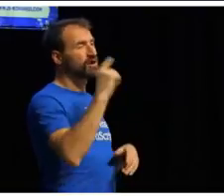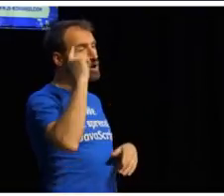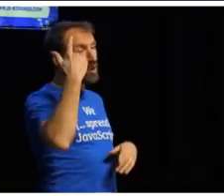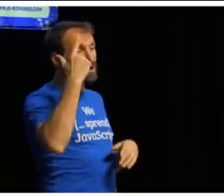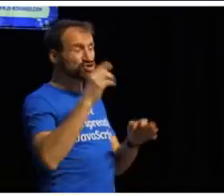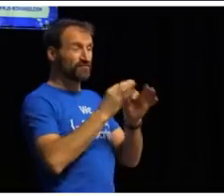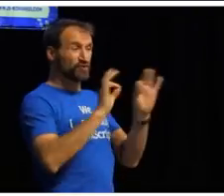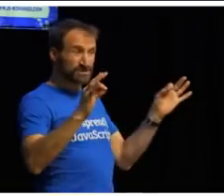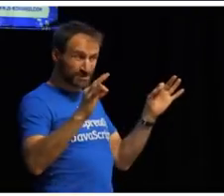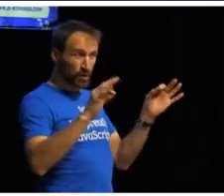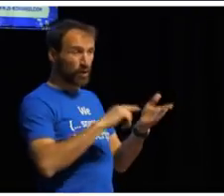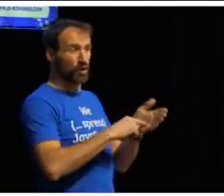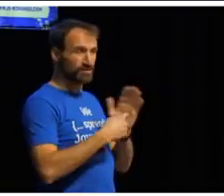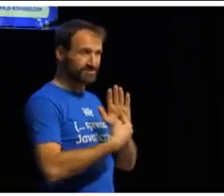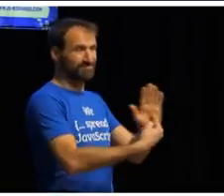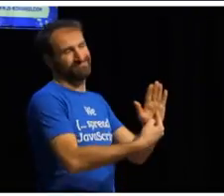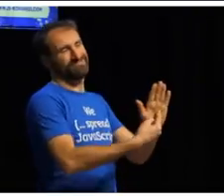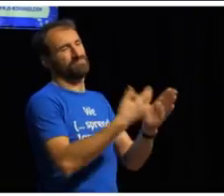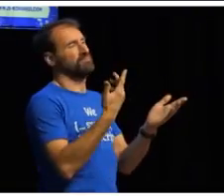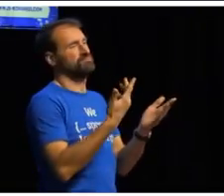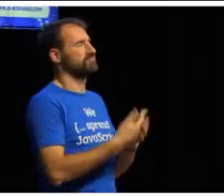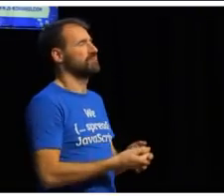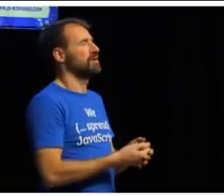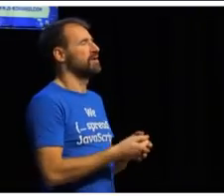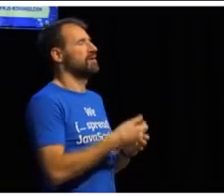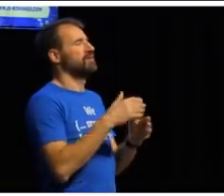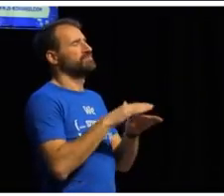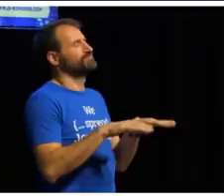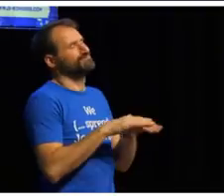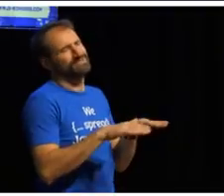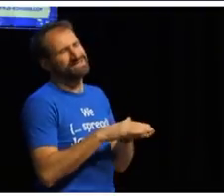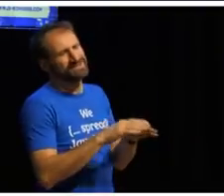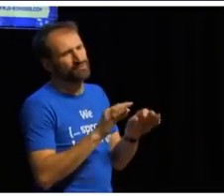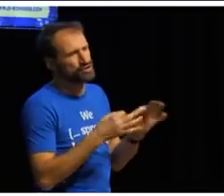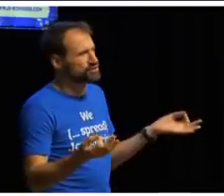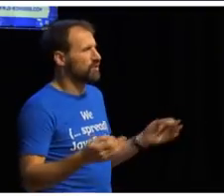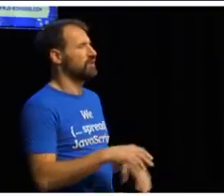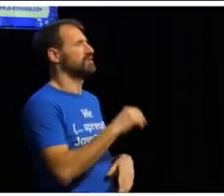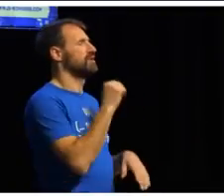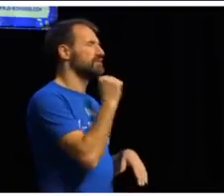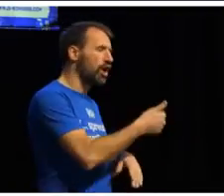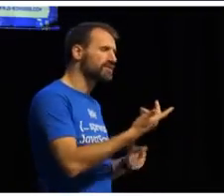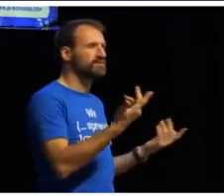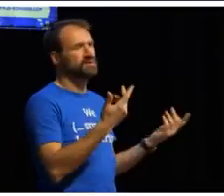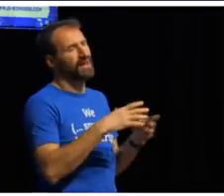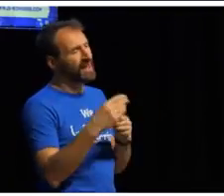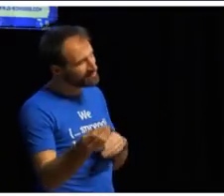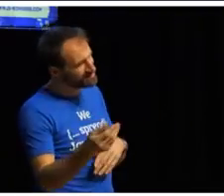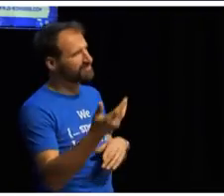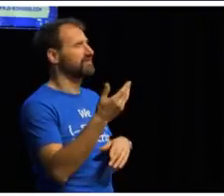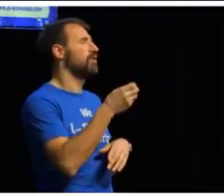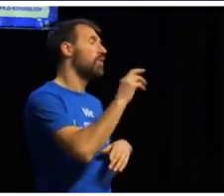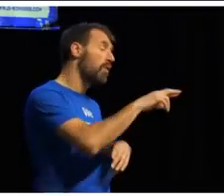functions, like basic functions like NOT or what have you, NAND, if you represent them to